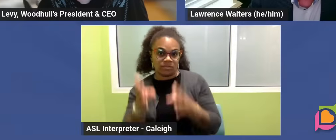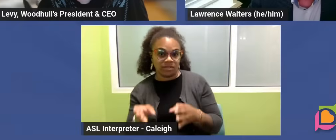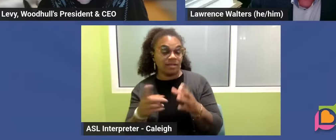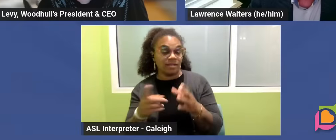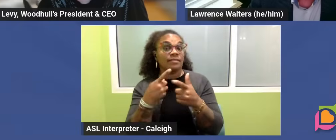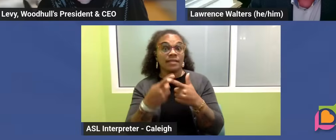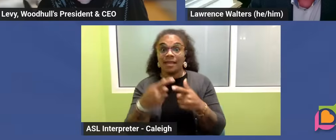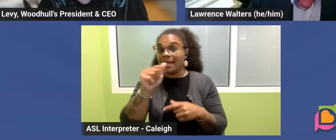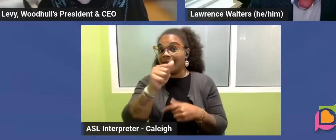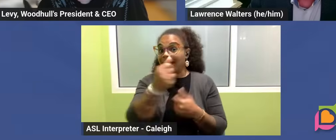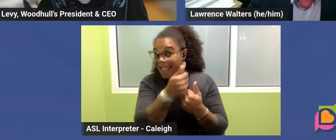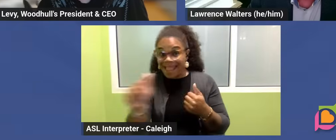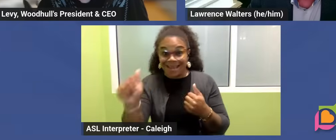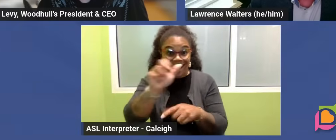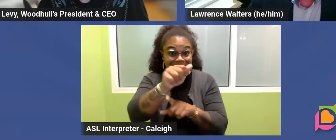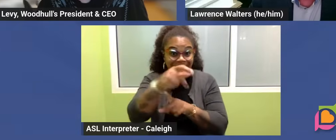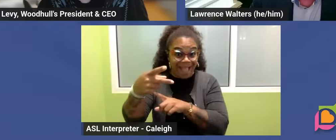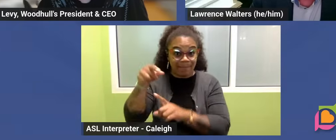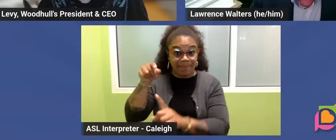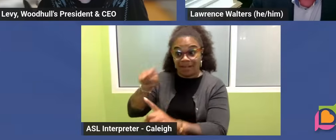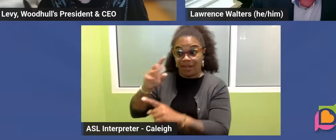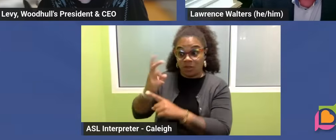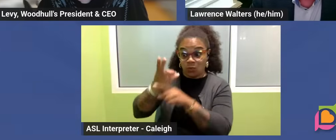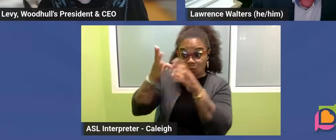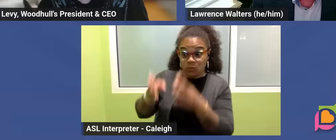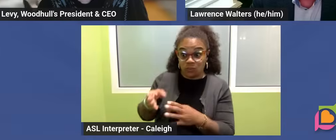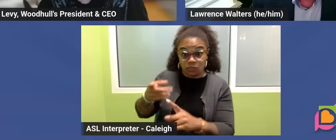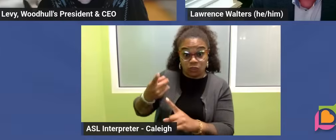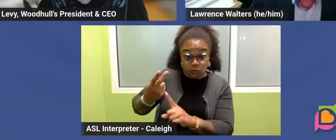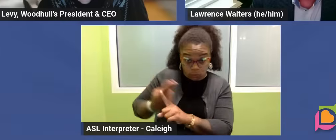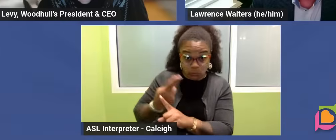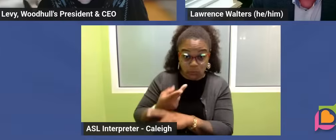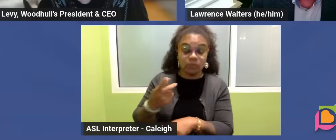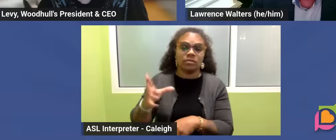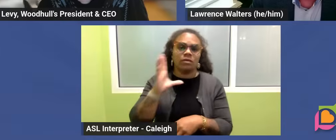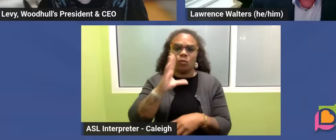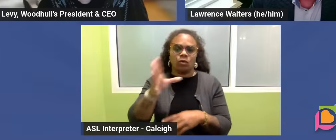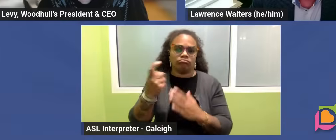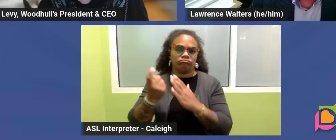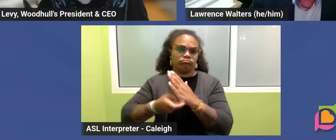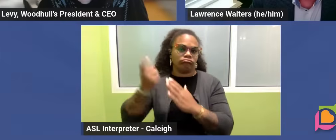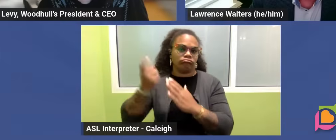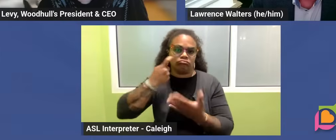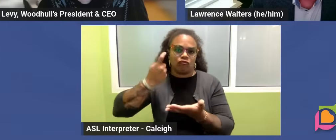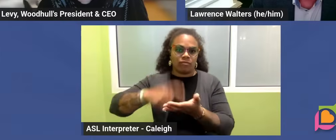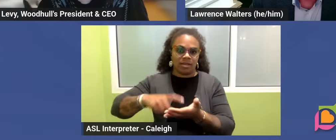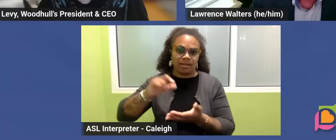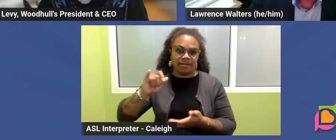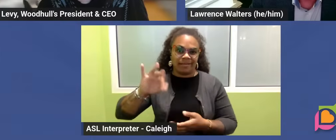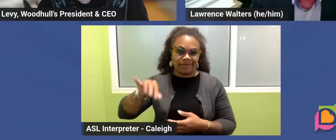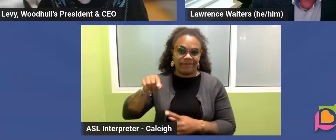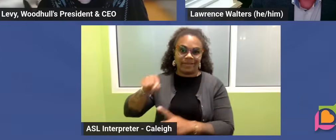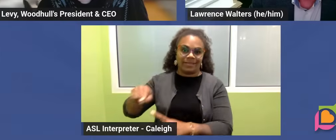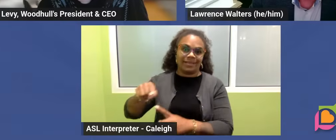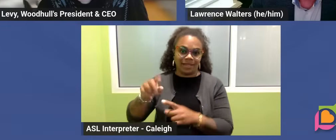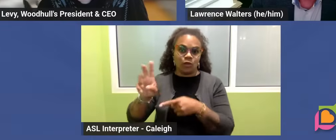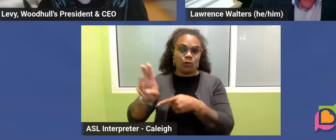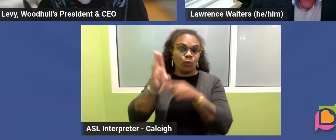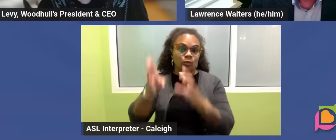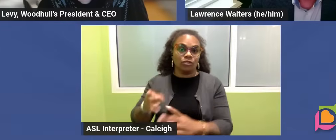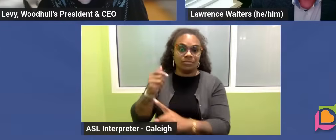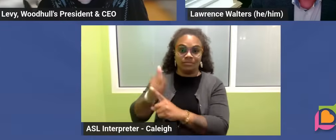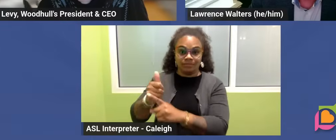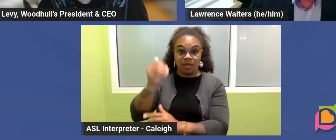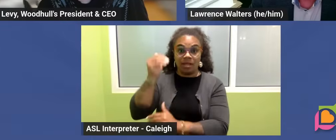that is used by that user would automatically recognize whether the user is an adult or